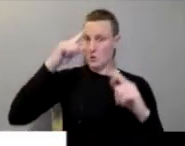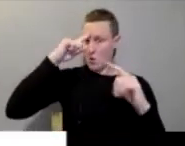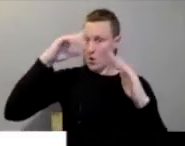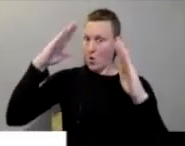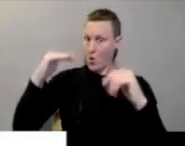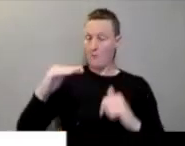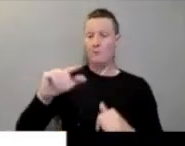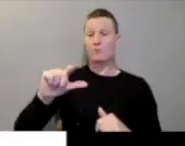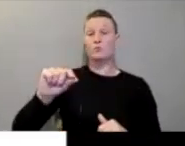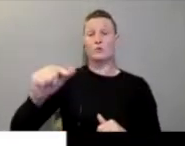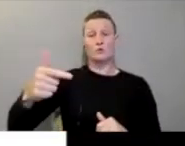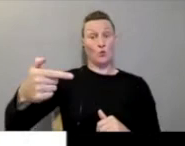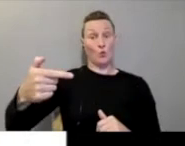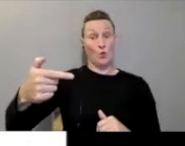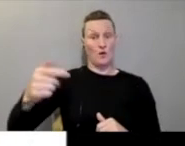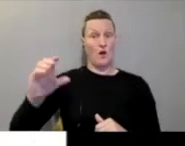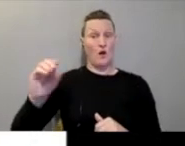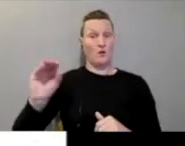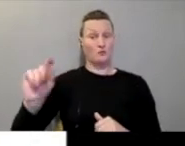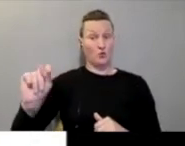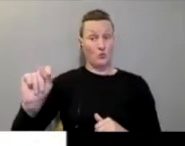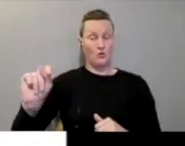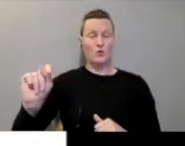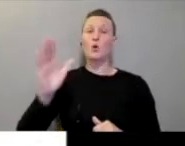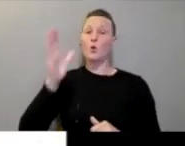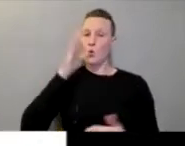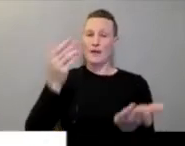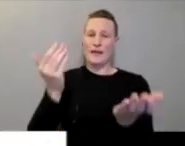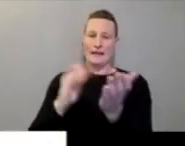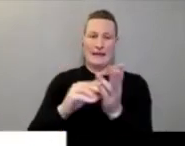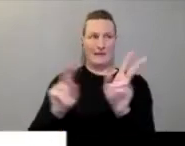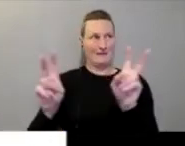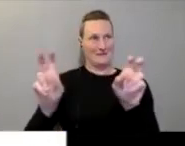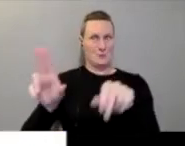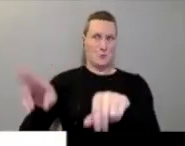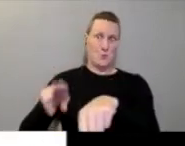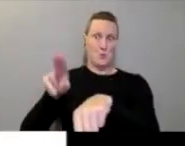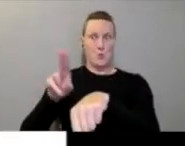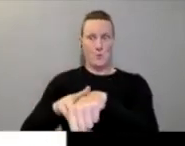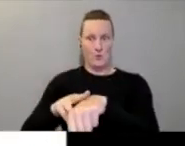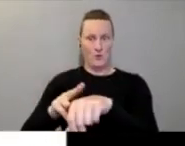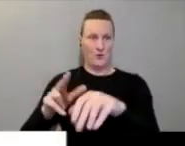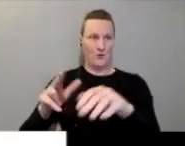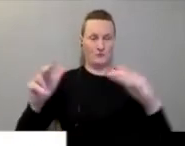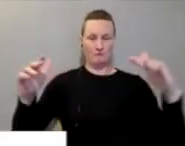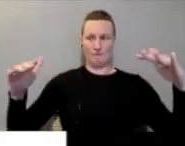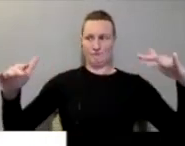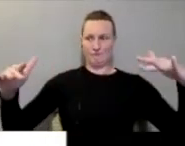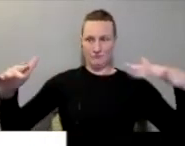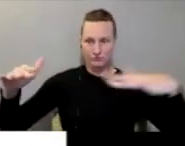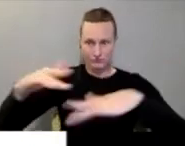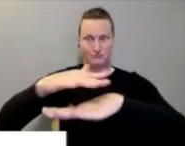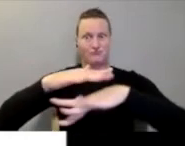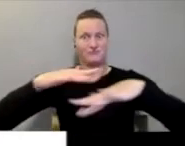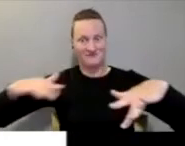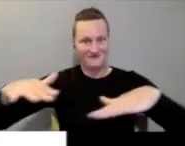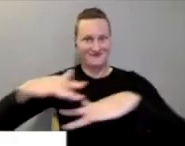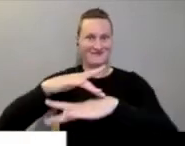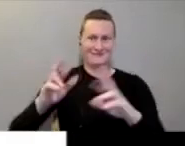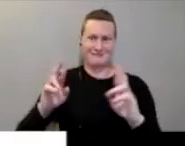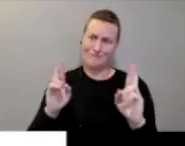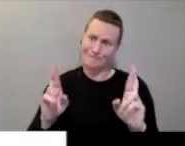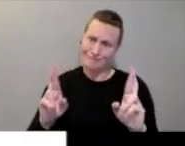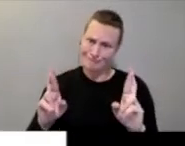more back to a more normal way of being in the world. Cross my fingers as I say that. So